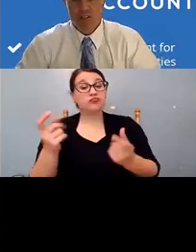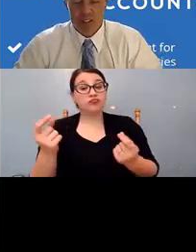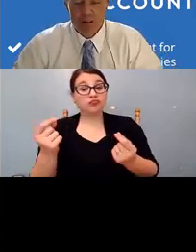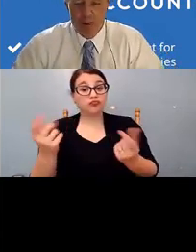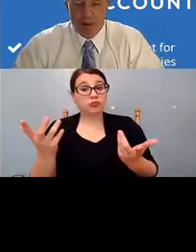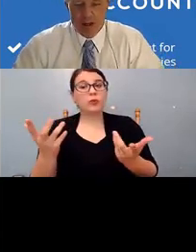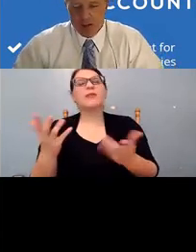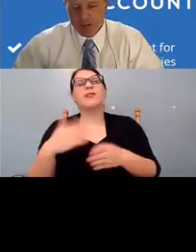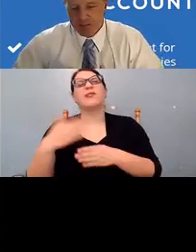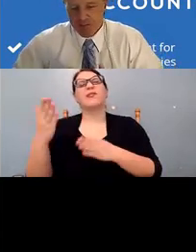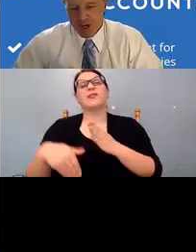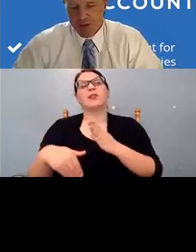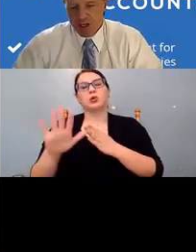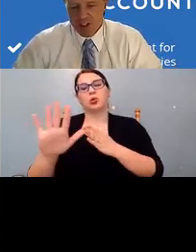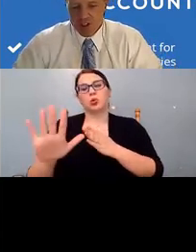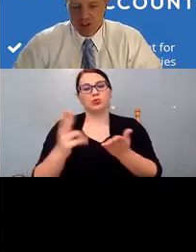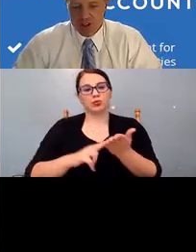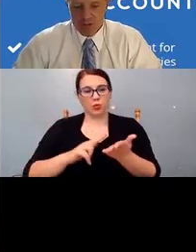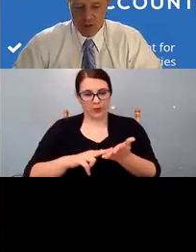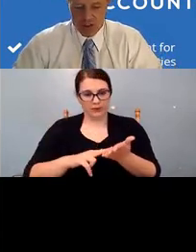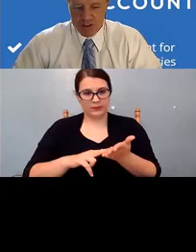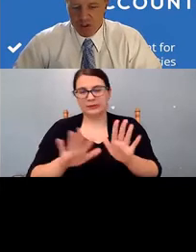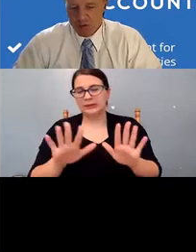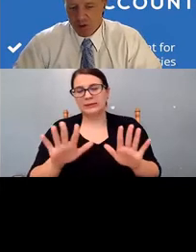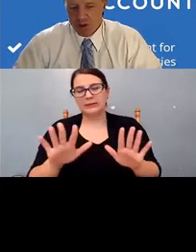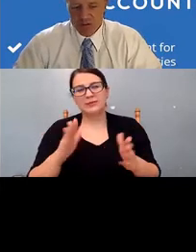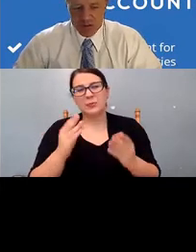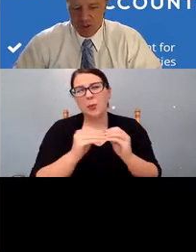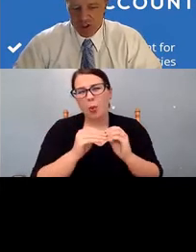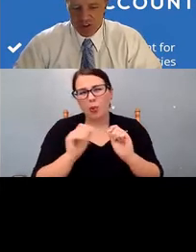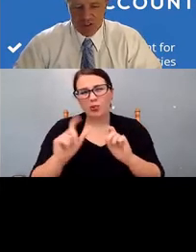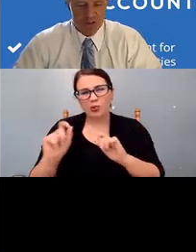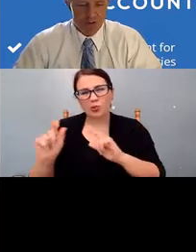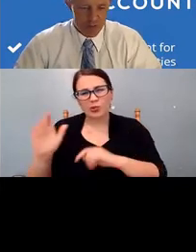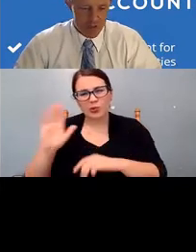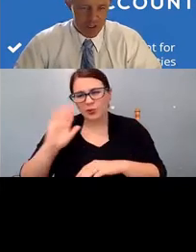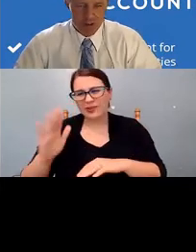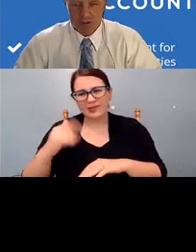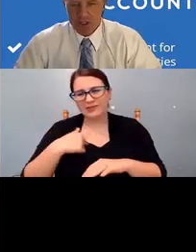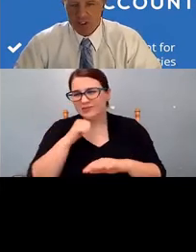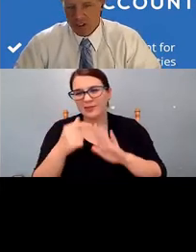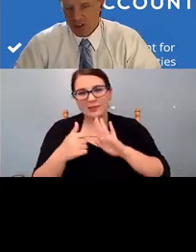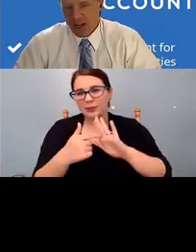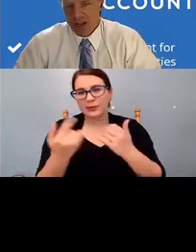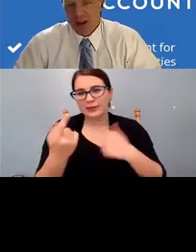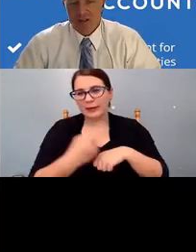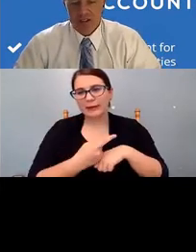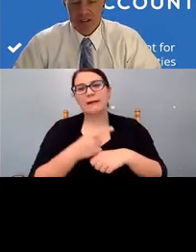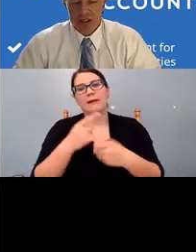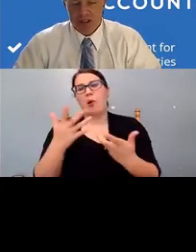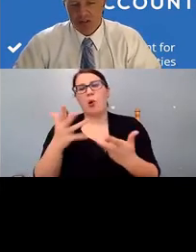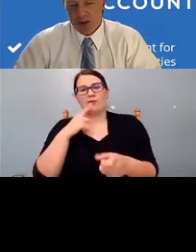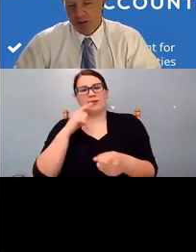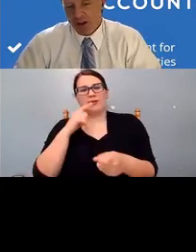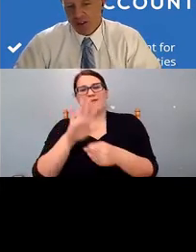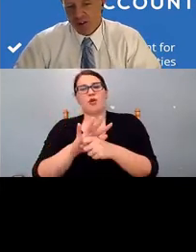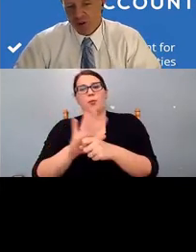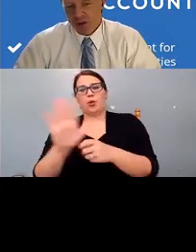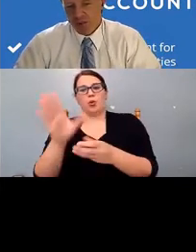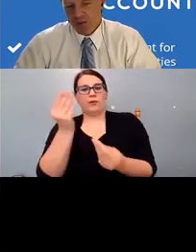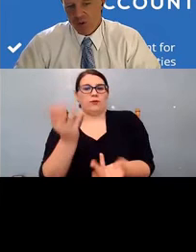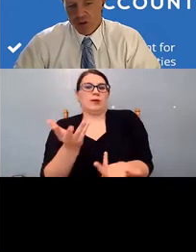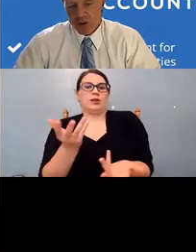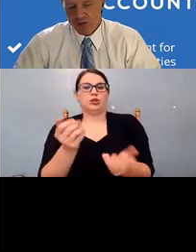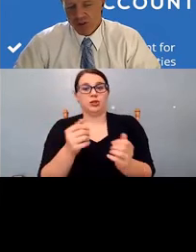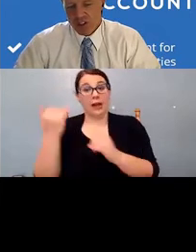enrollment. I'm not going to show you some of the rest of the screens. Most of them are just confirming the information that you have. The very final